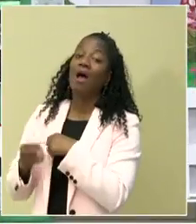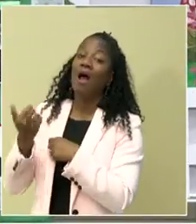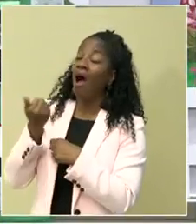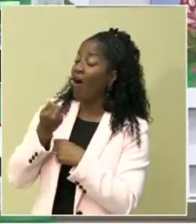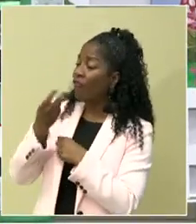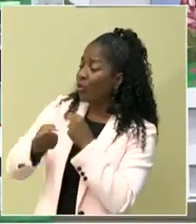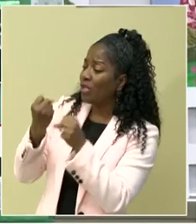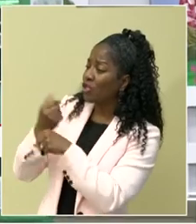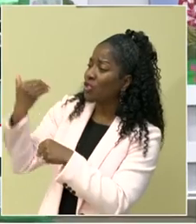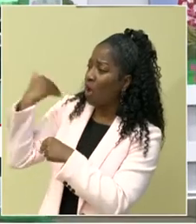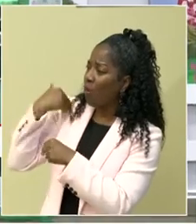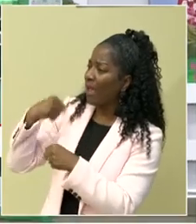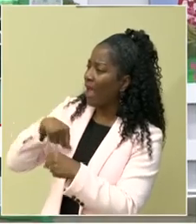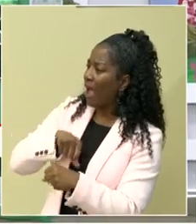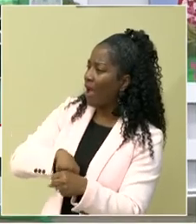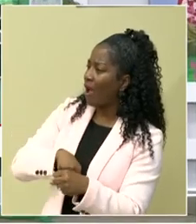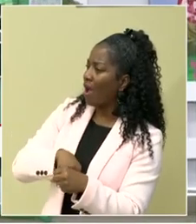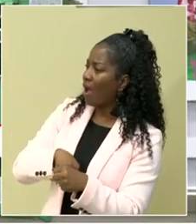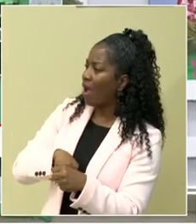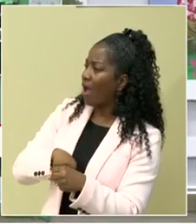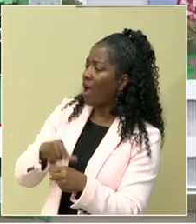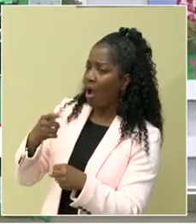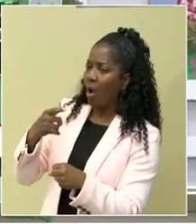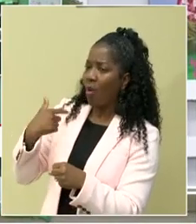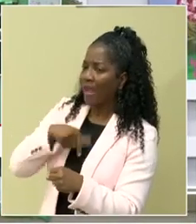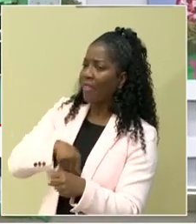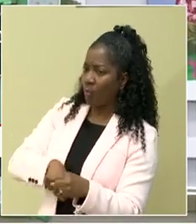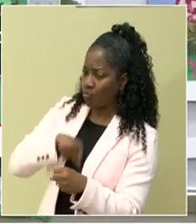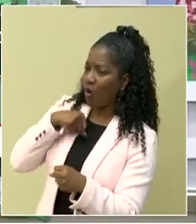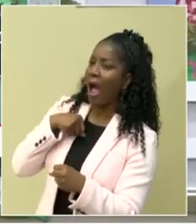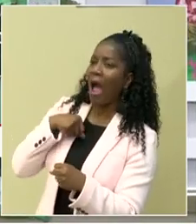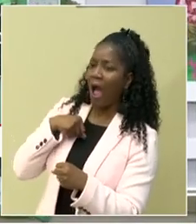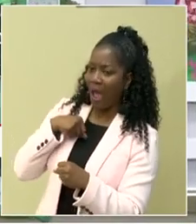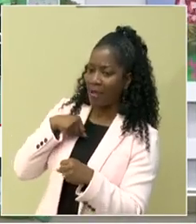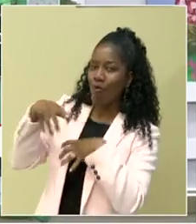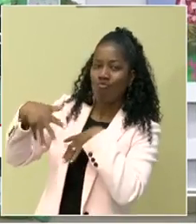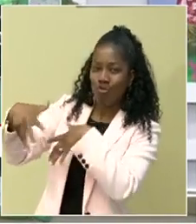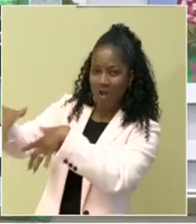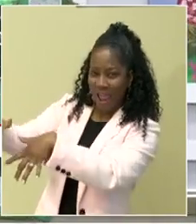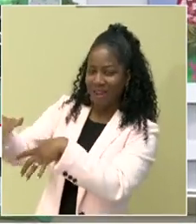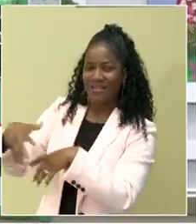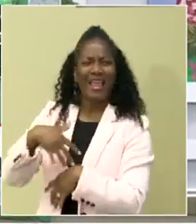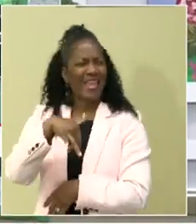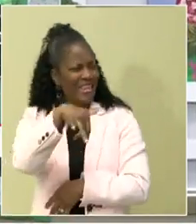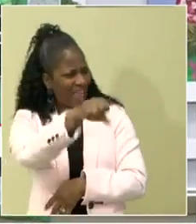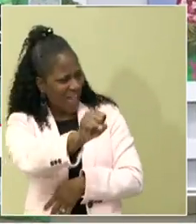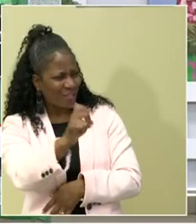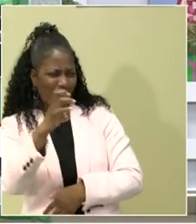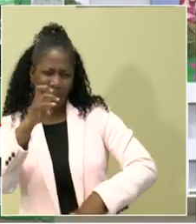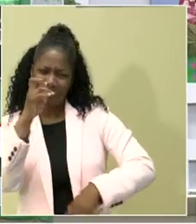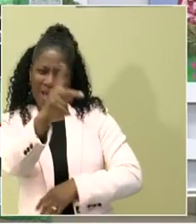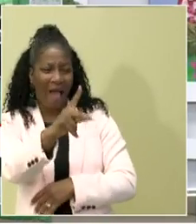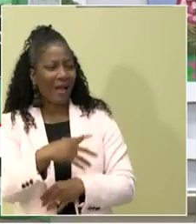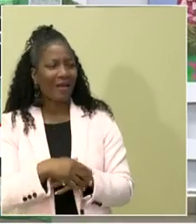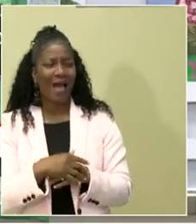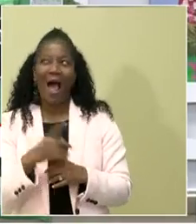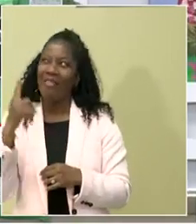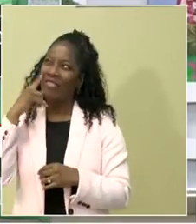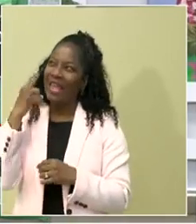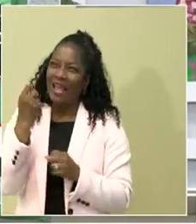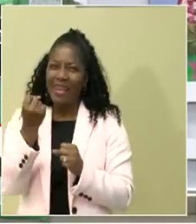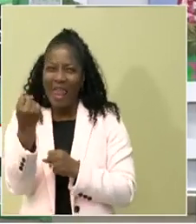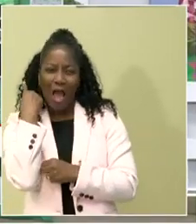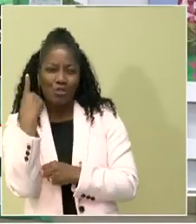There's going to be still going on this year. What's that? The Pride Parade. Yes, it will be back. Okay. In fact, last year they had like a